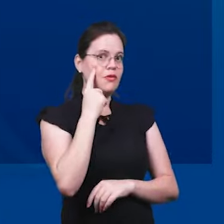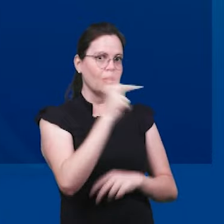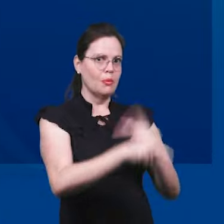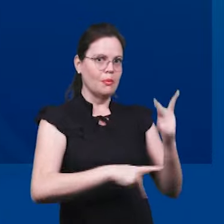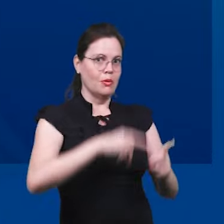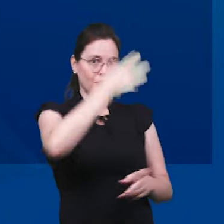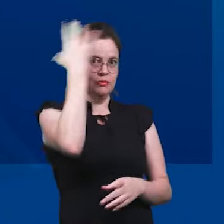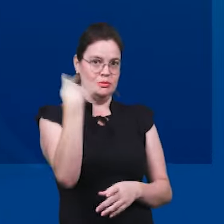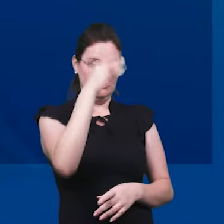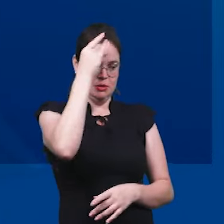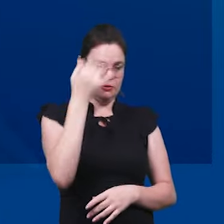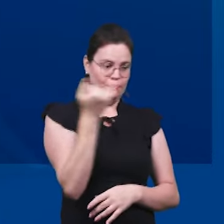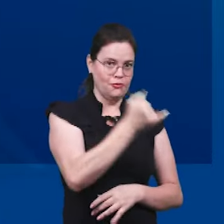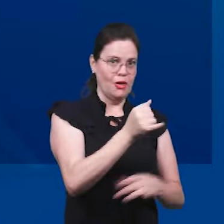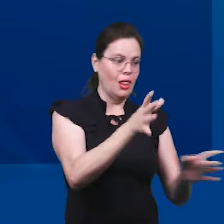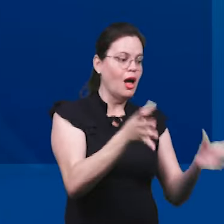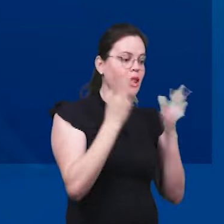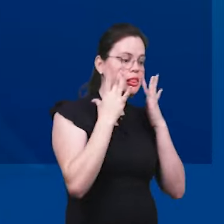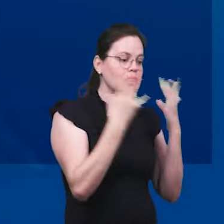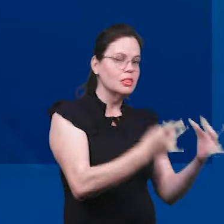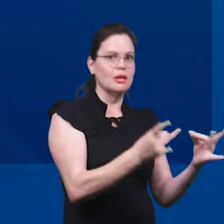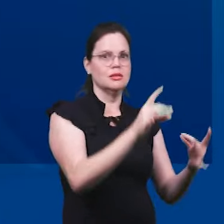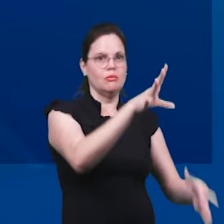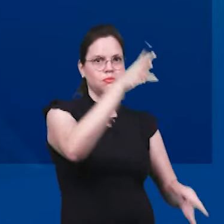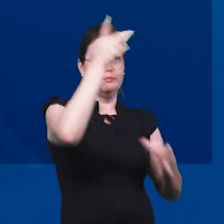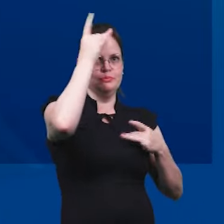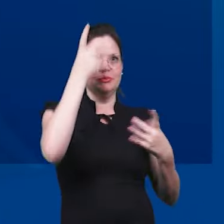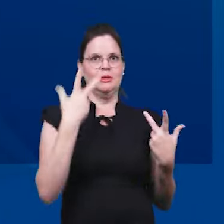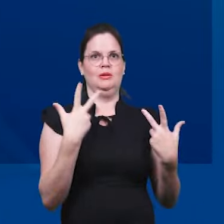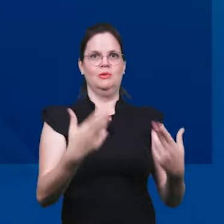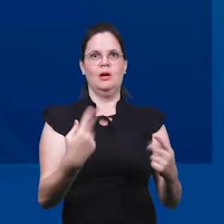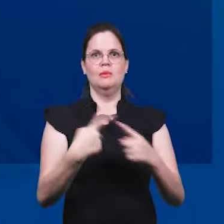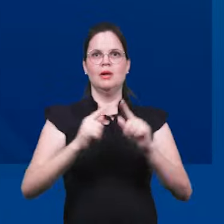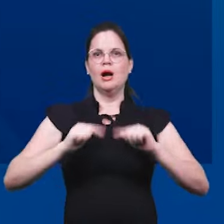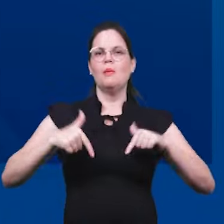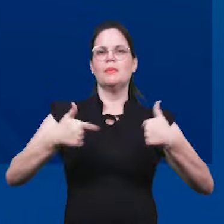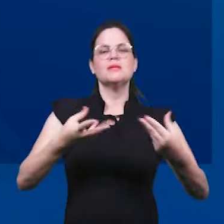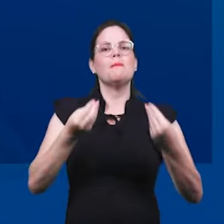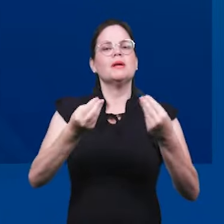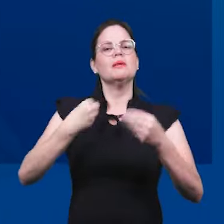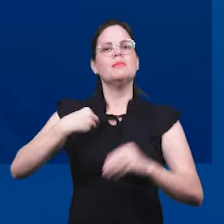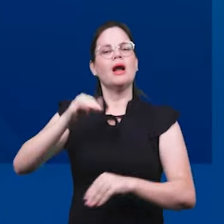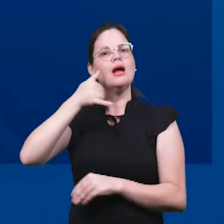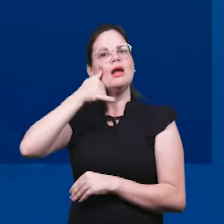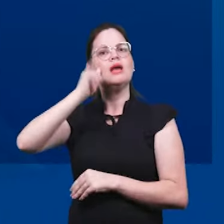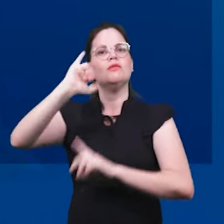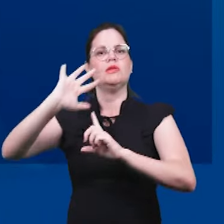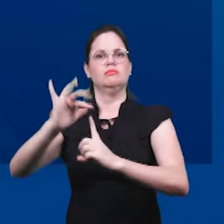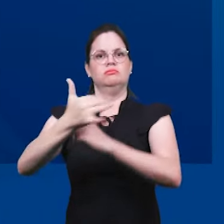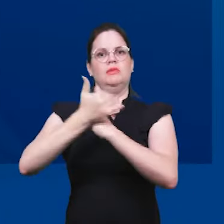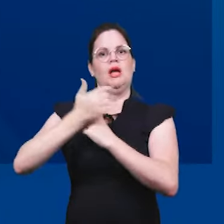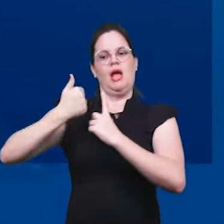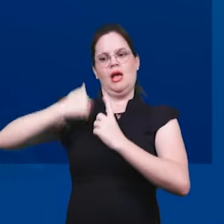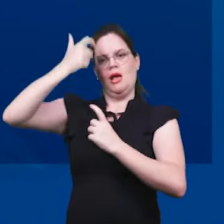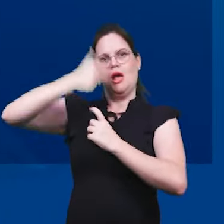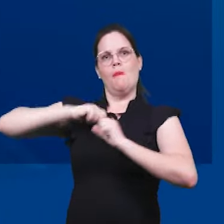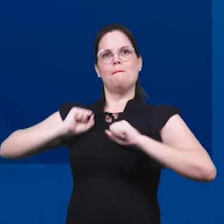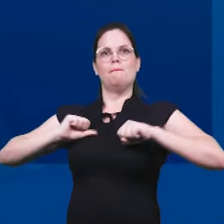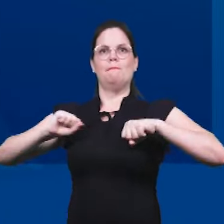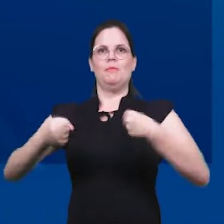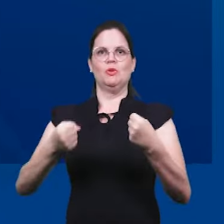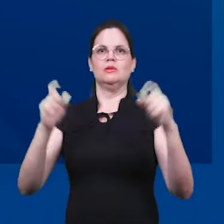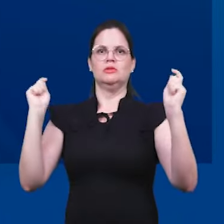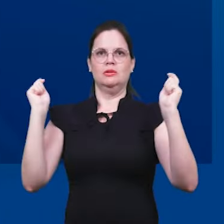let them hear what the Spirit says to the churches. This operation serves as a remedy from the church to not be affected by